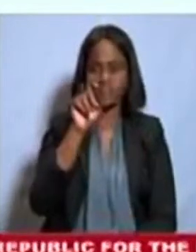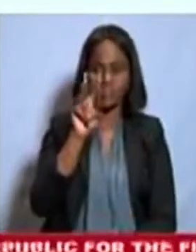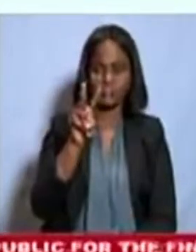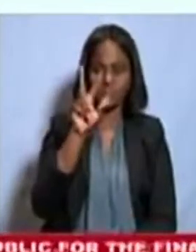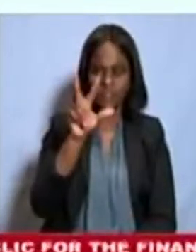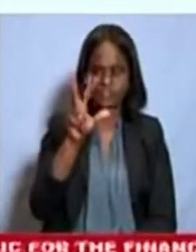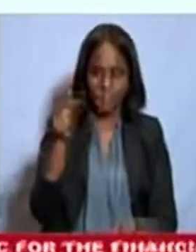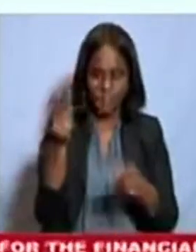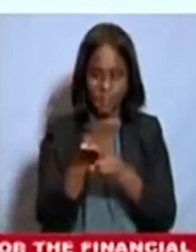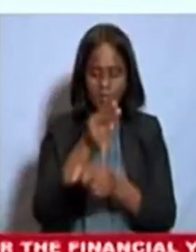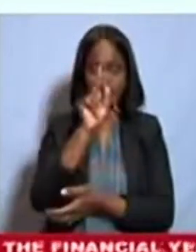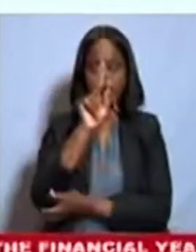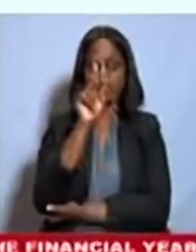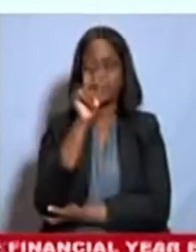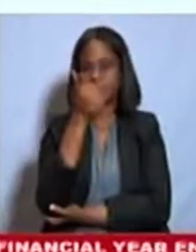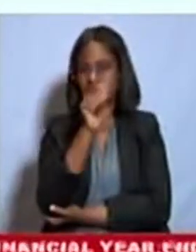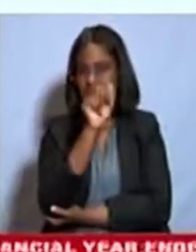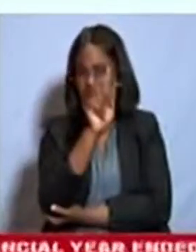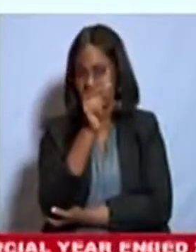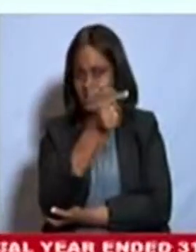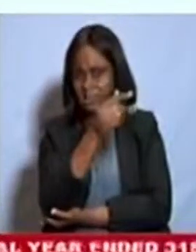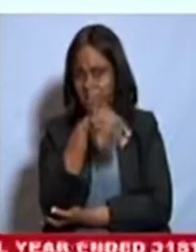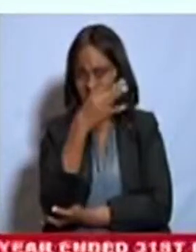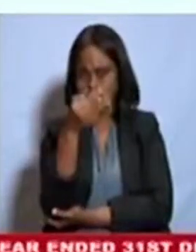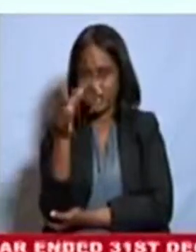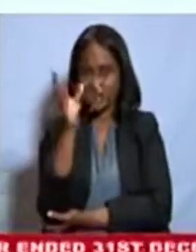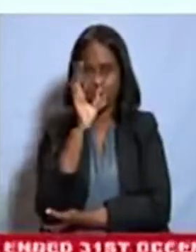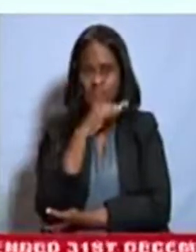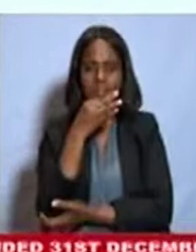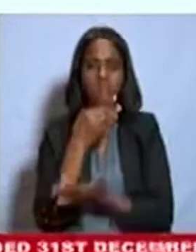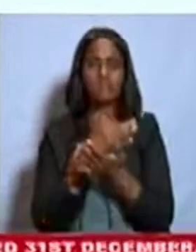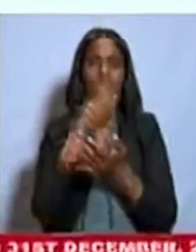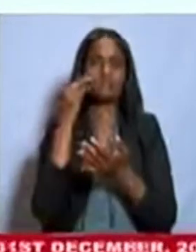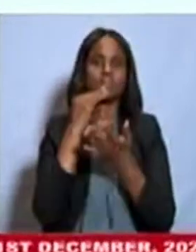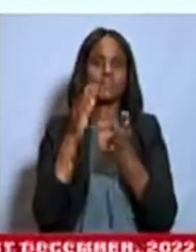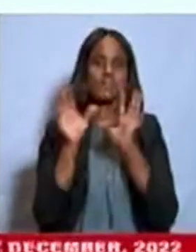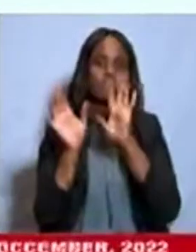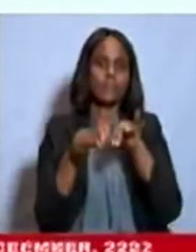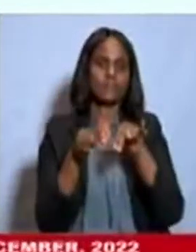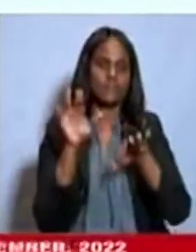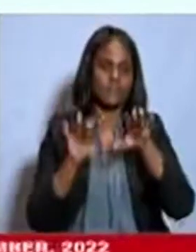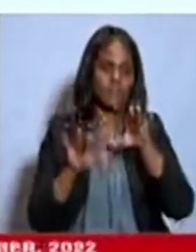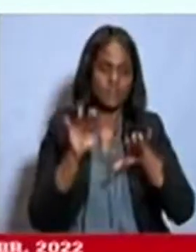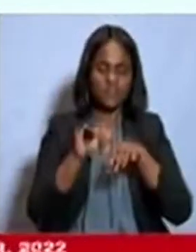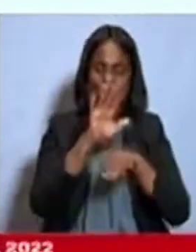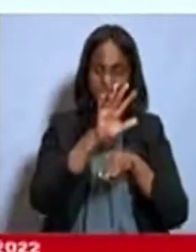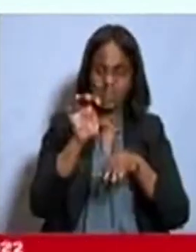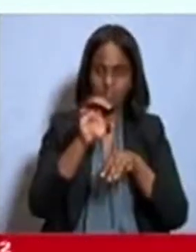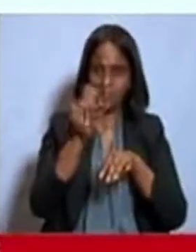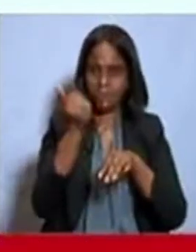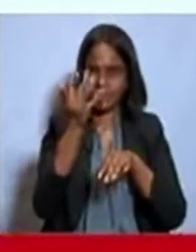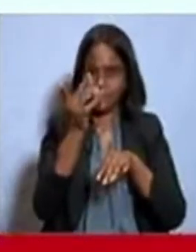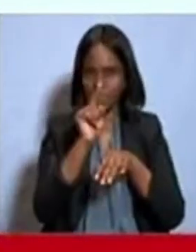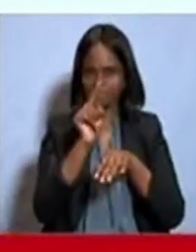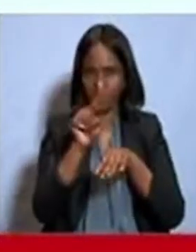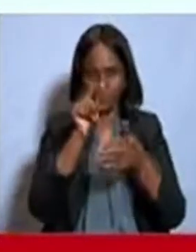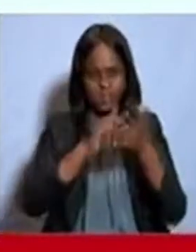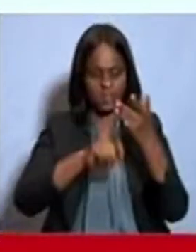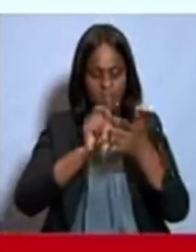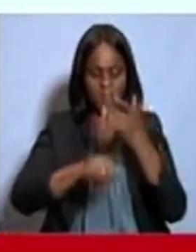1,123 by 10 kg bags had been distributed to the farmers, leaving a balance of 515